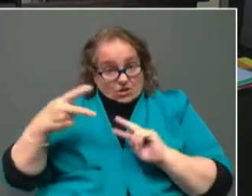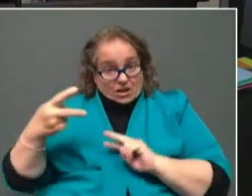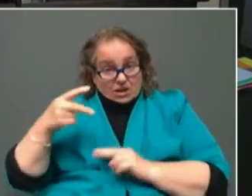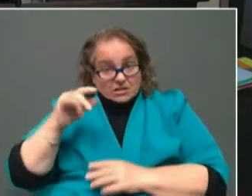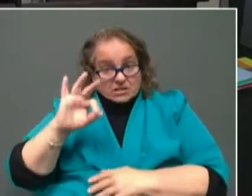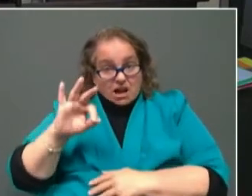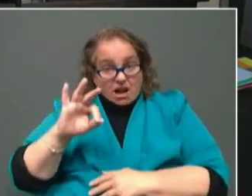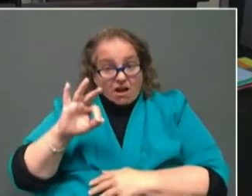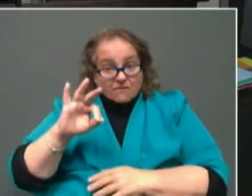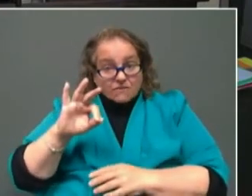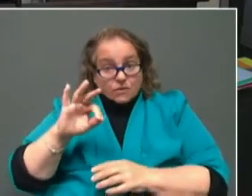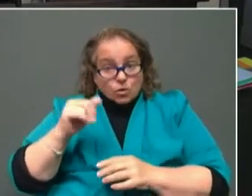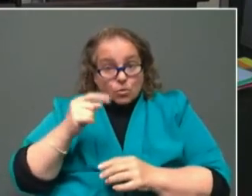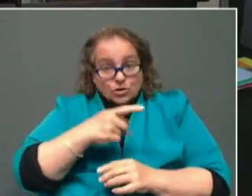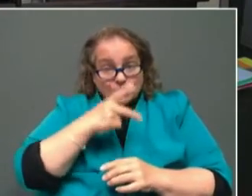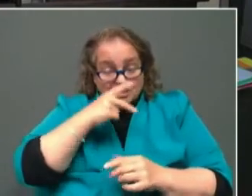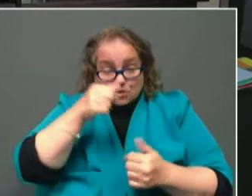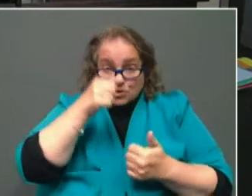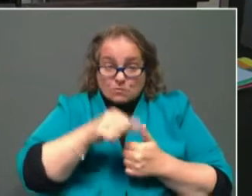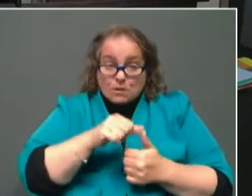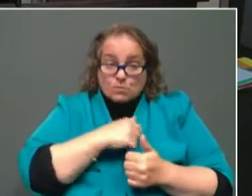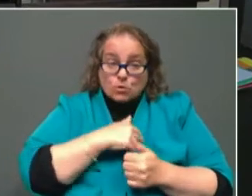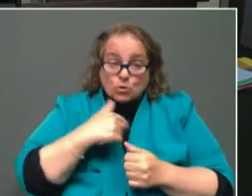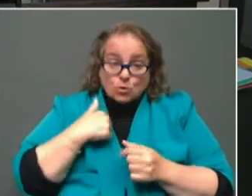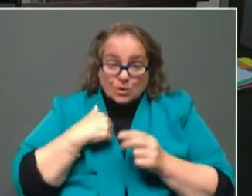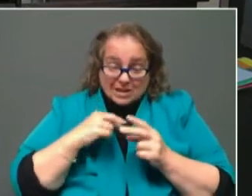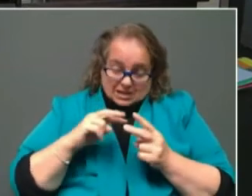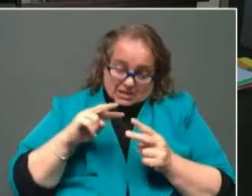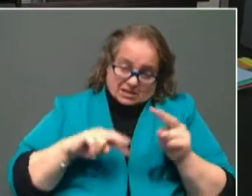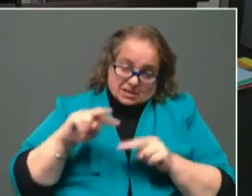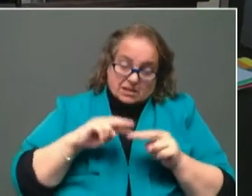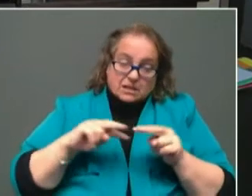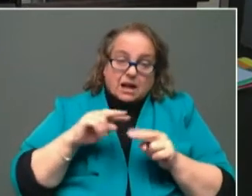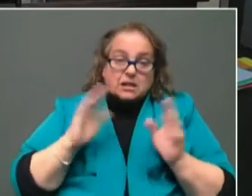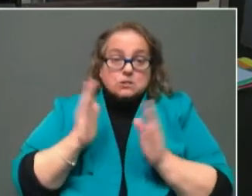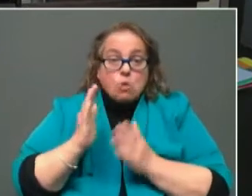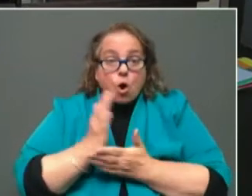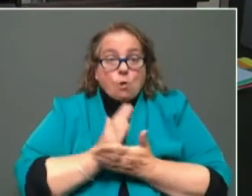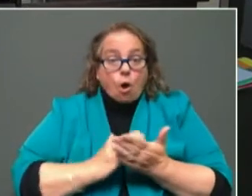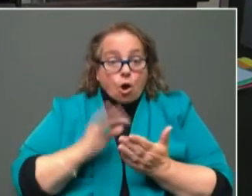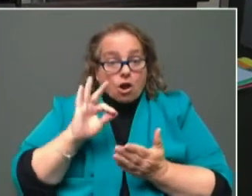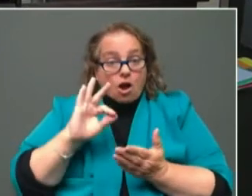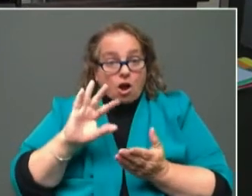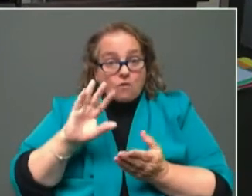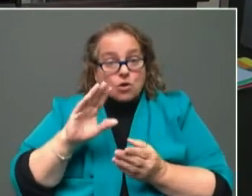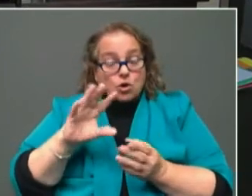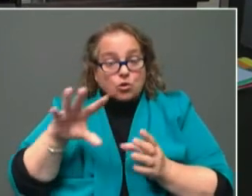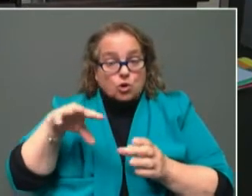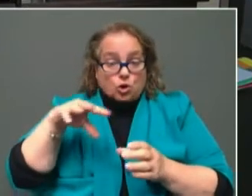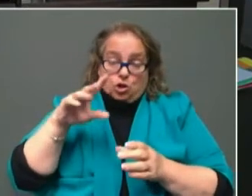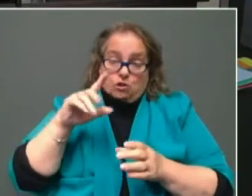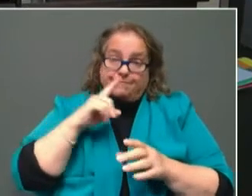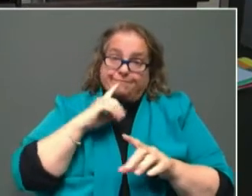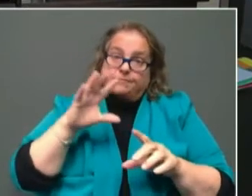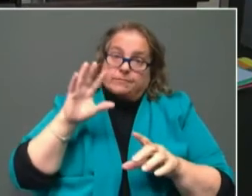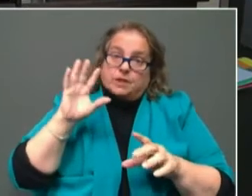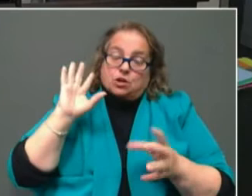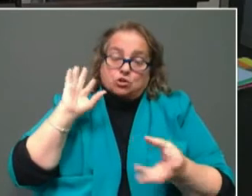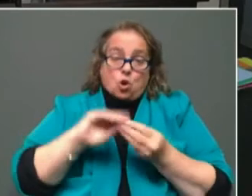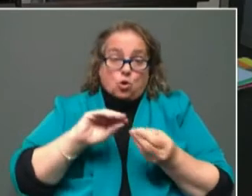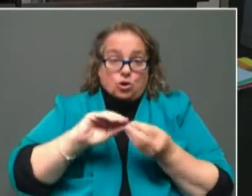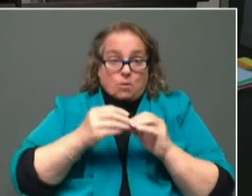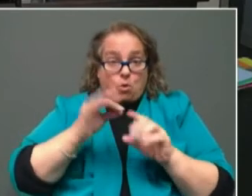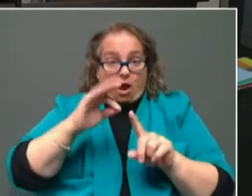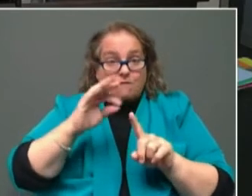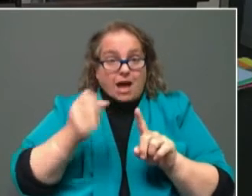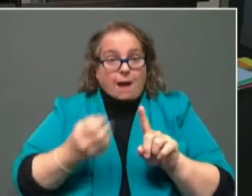we sequence a subset, a small portion of the total number of positive tests that we get. And there's attention